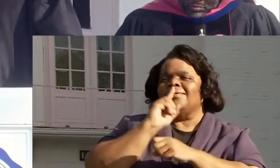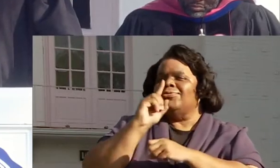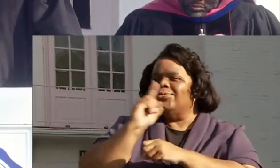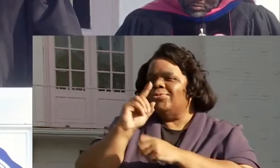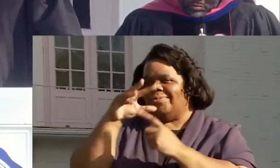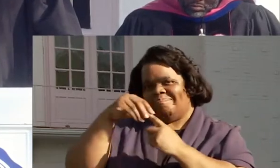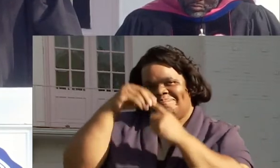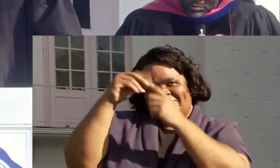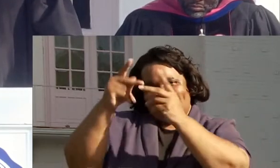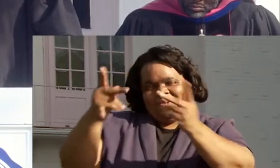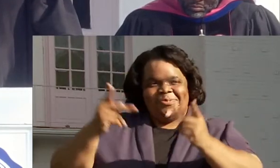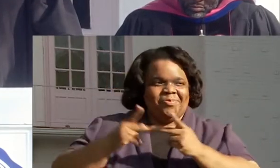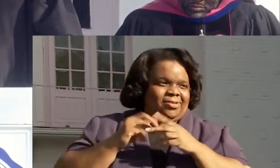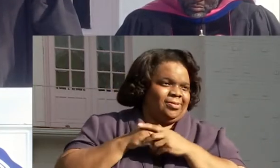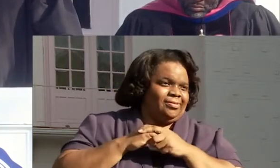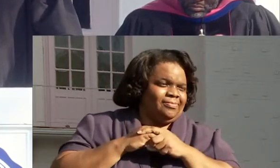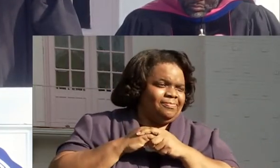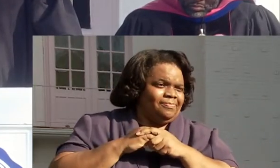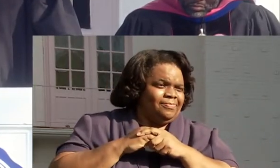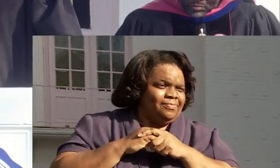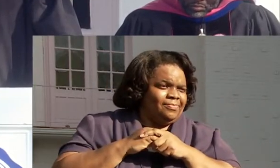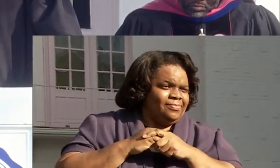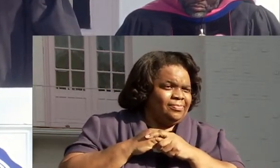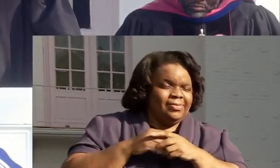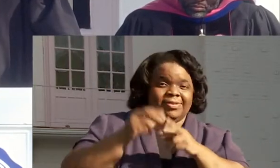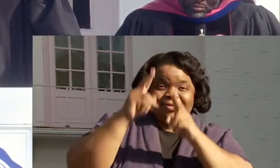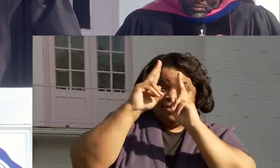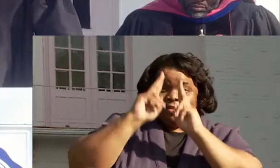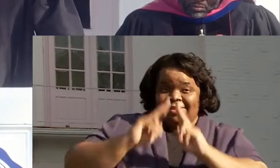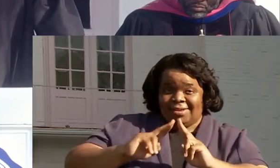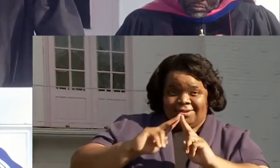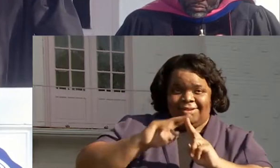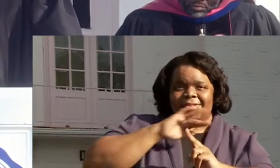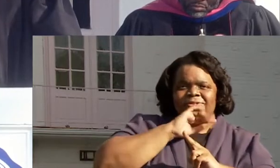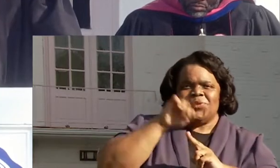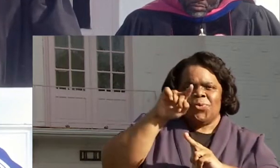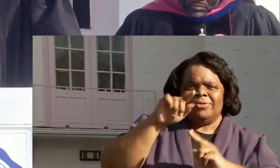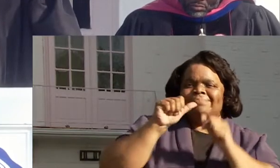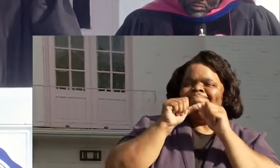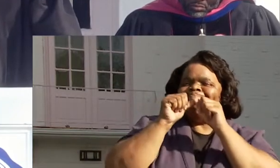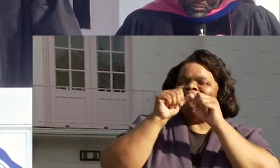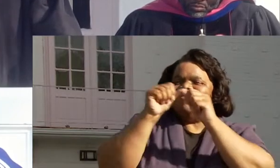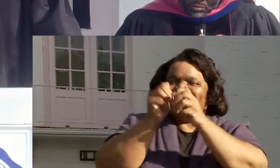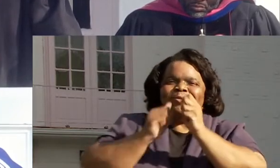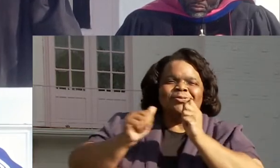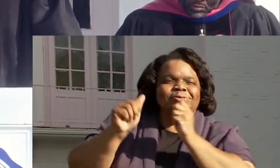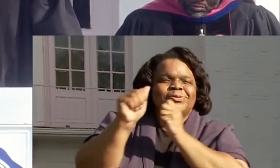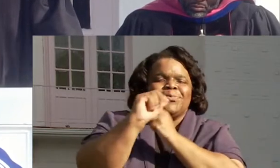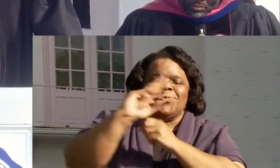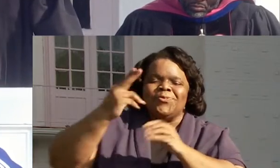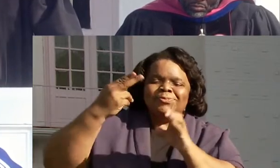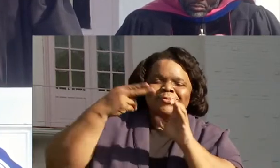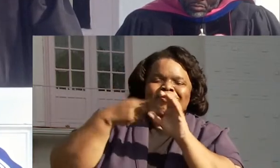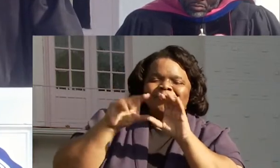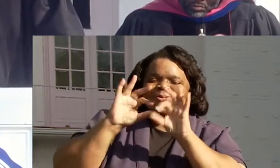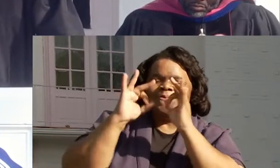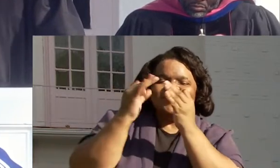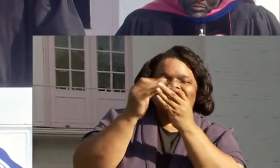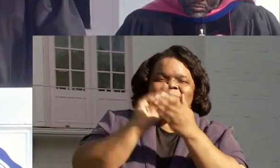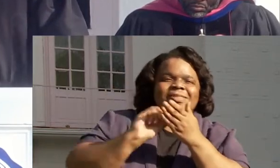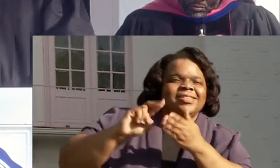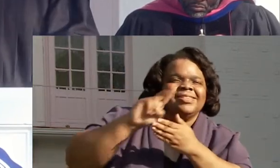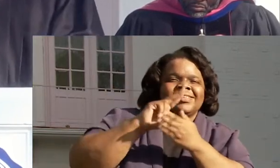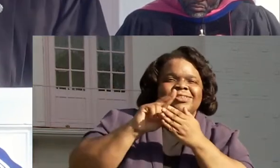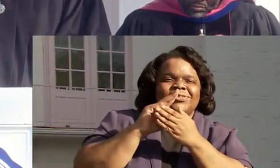special place. It is an honor to watch you move on into the select company of a Dillard family